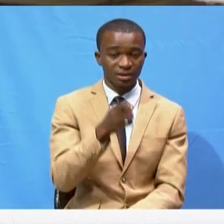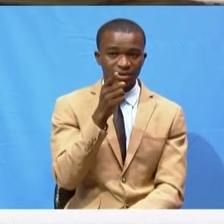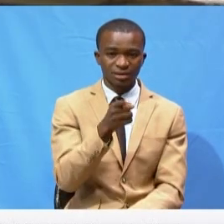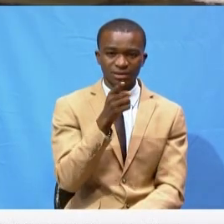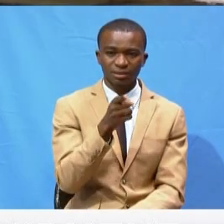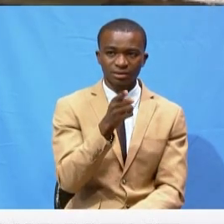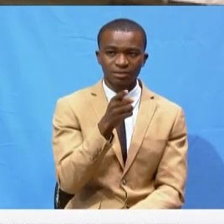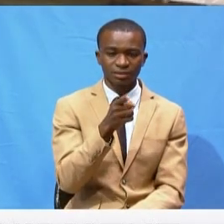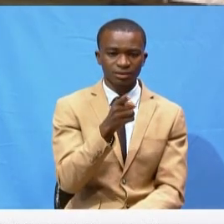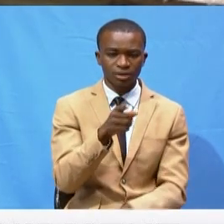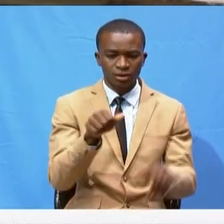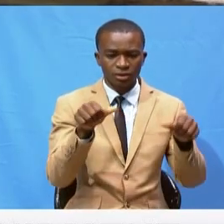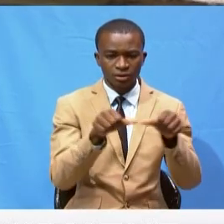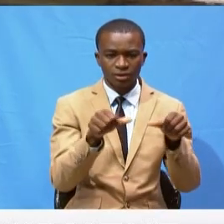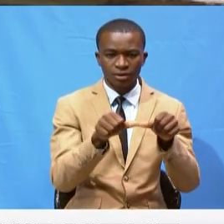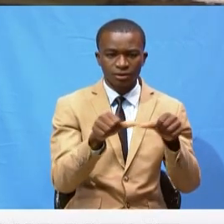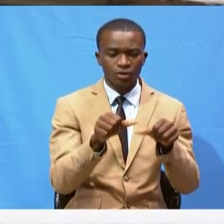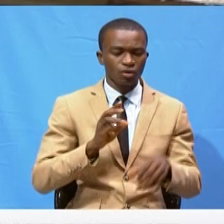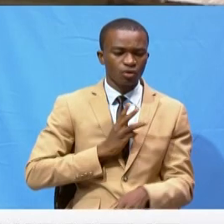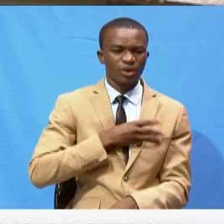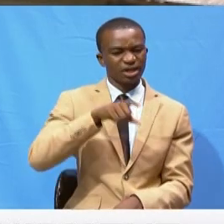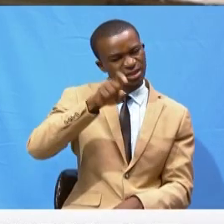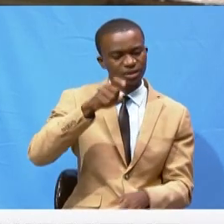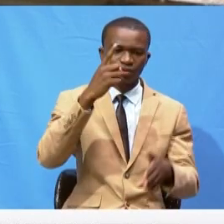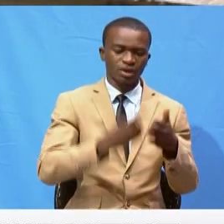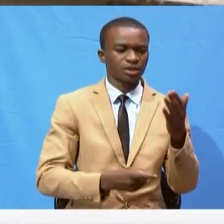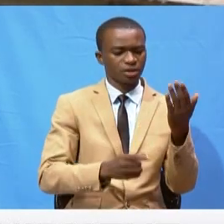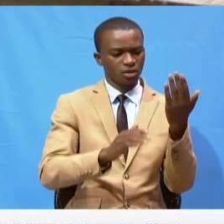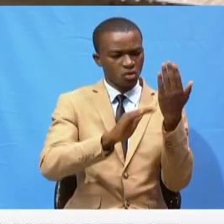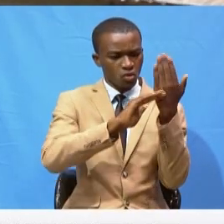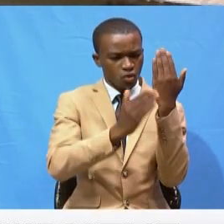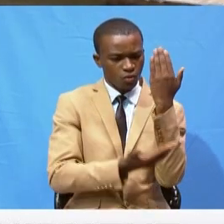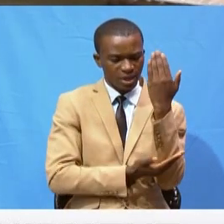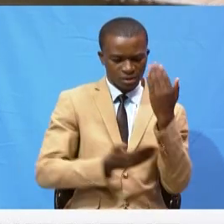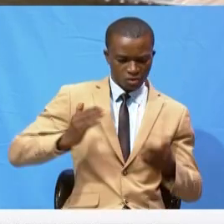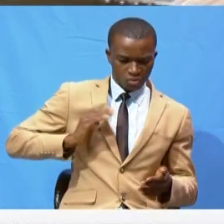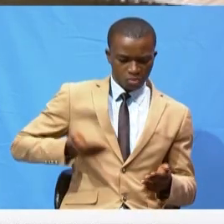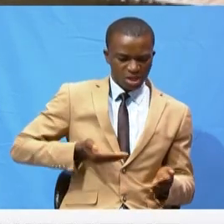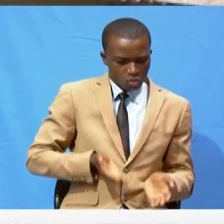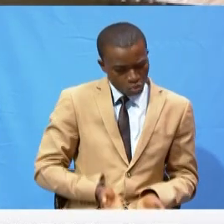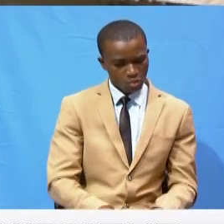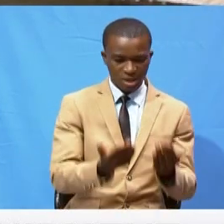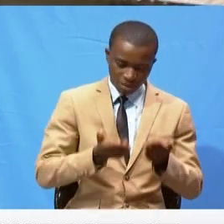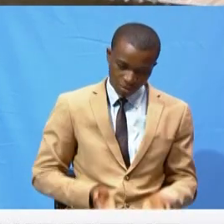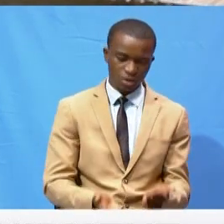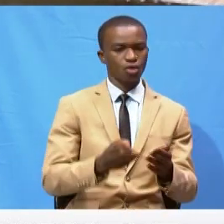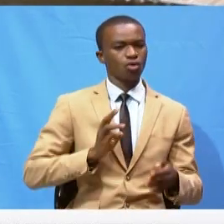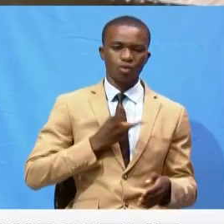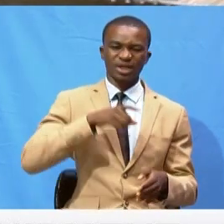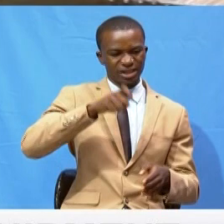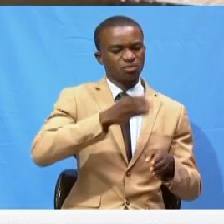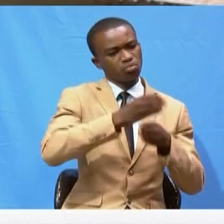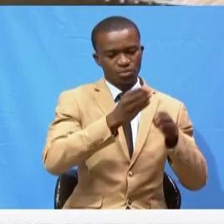in terms of space. We need a modern maternity annex and a mother's shelter to be built. I think this should be considered